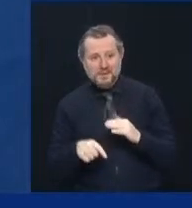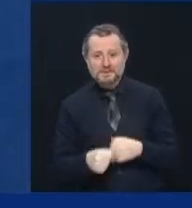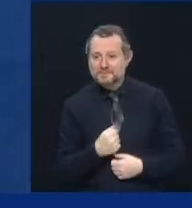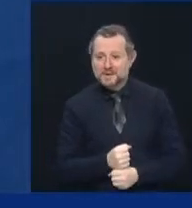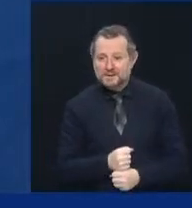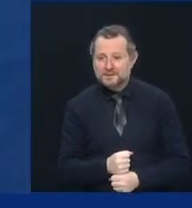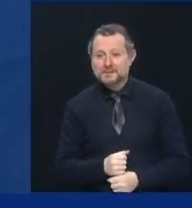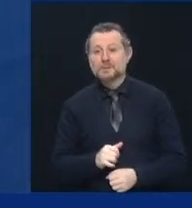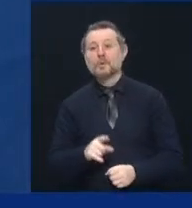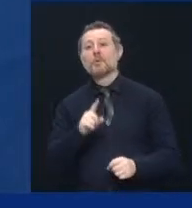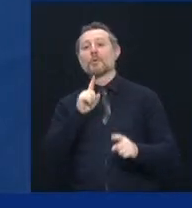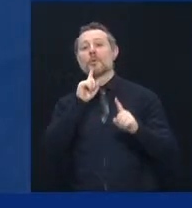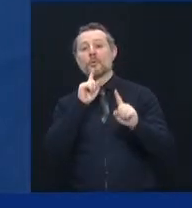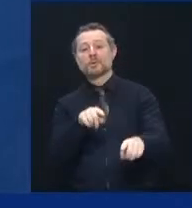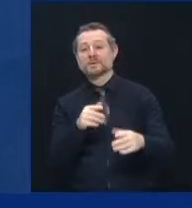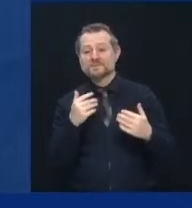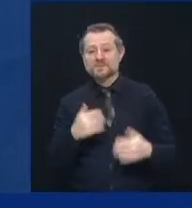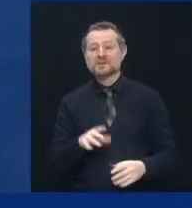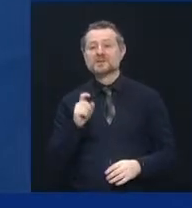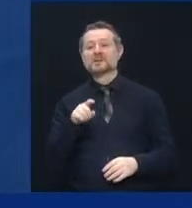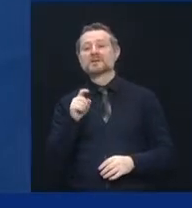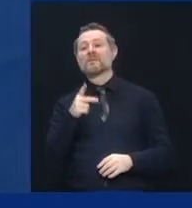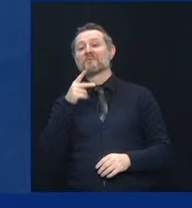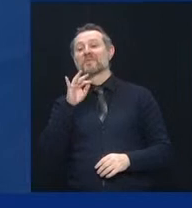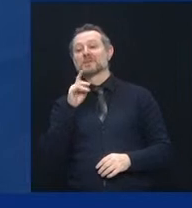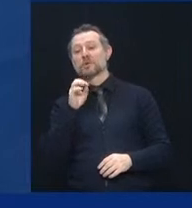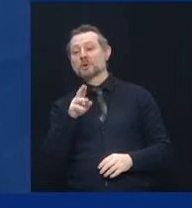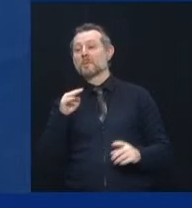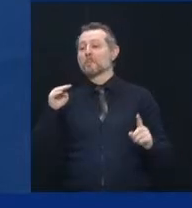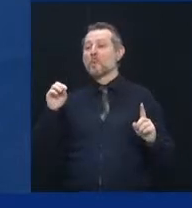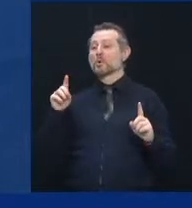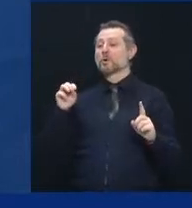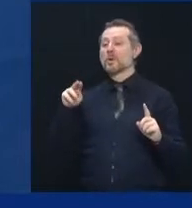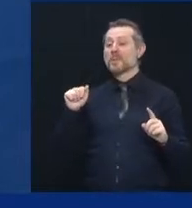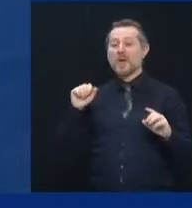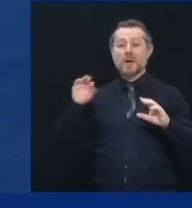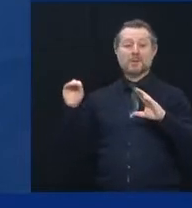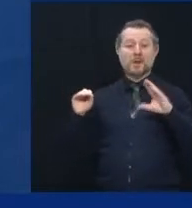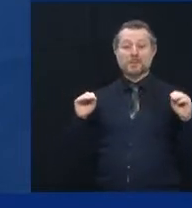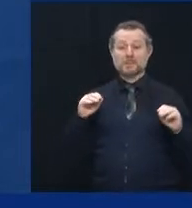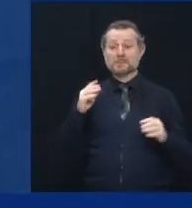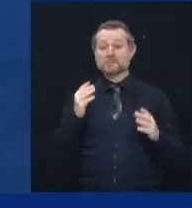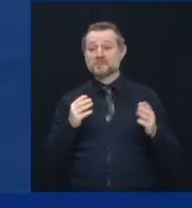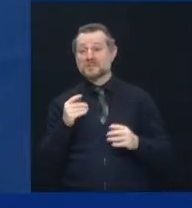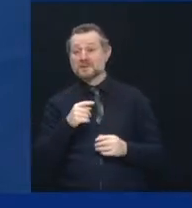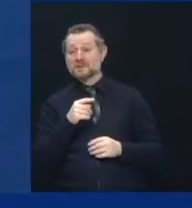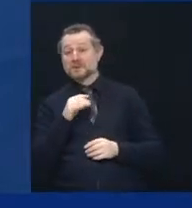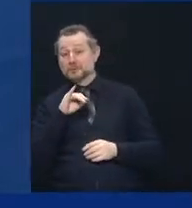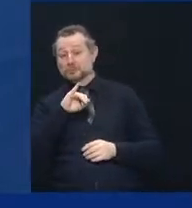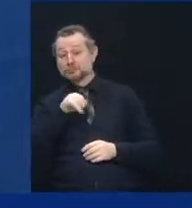Moderna manufacture it, maybe Johnson & Johnson, which would be great, single dose,